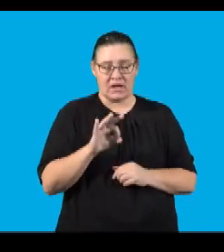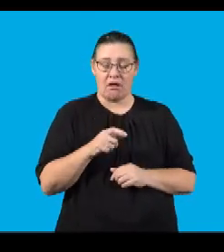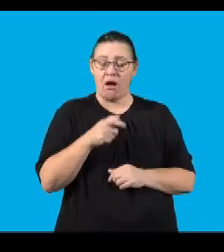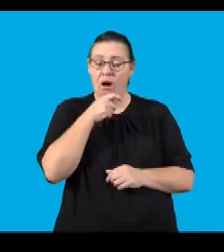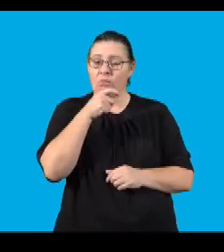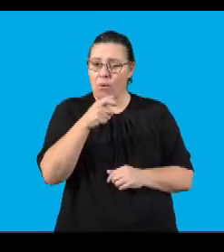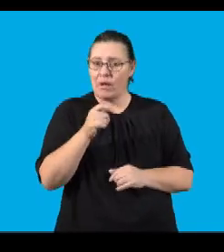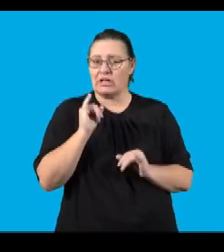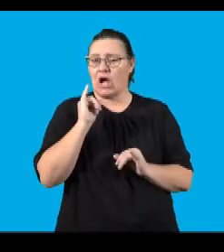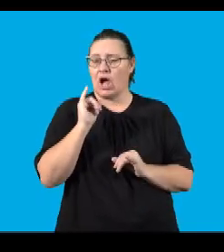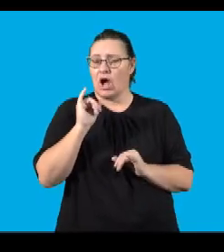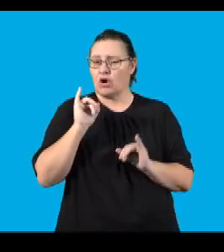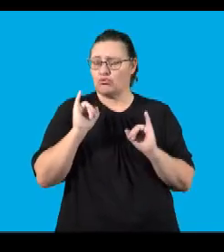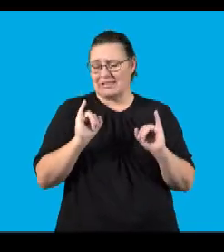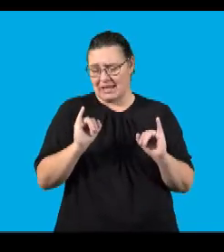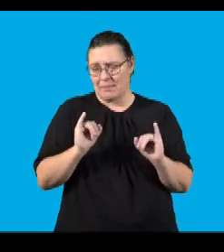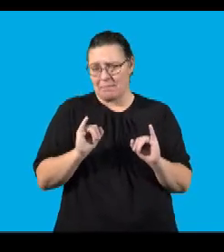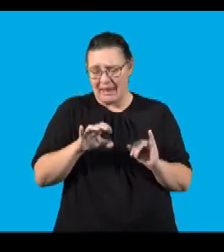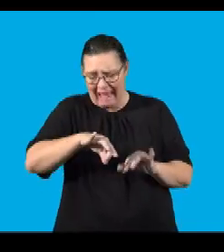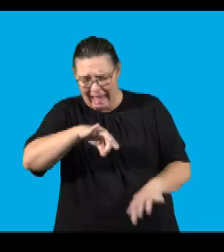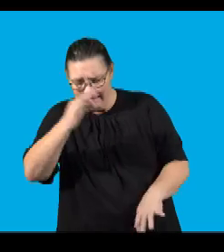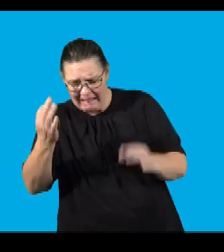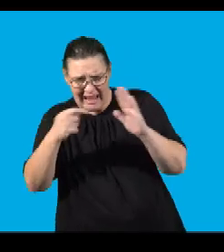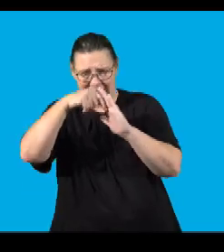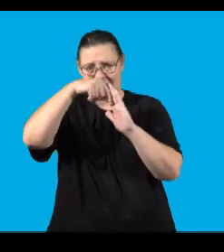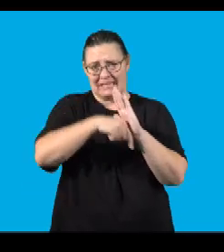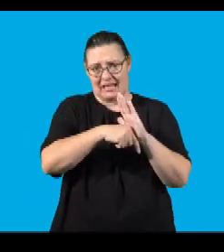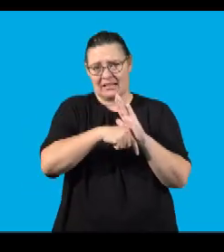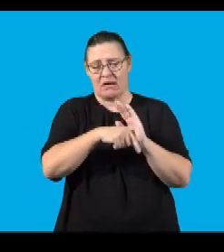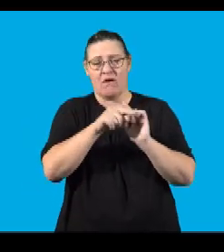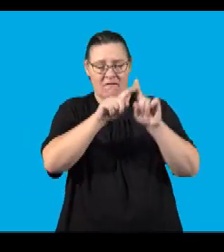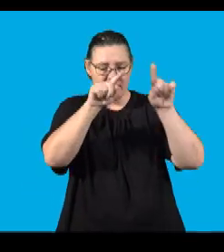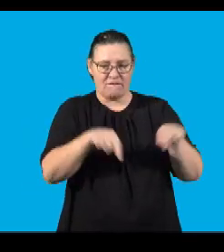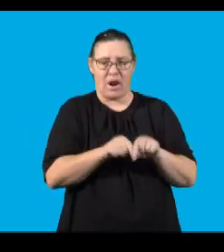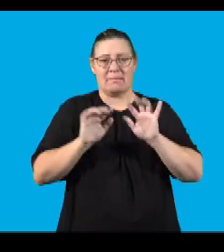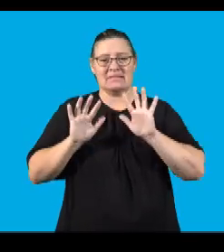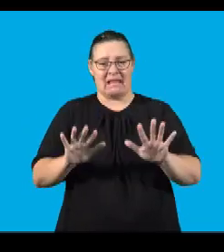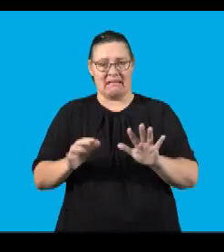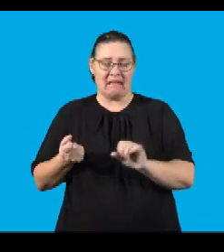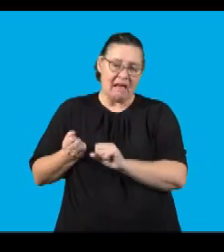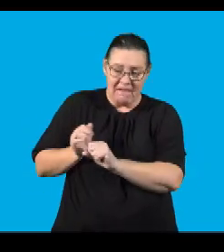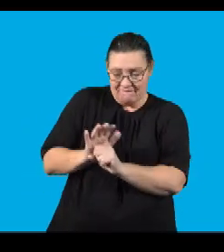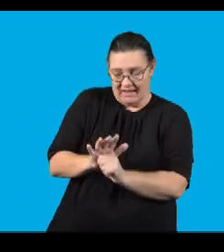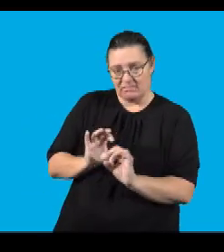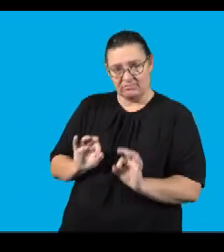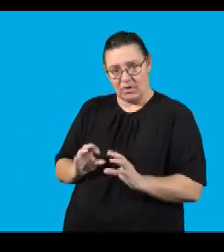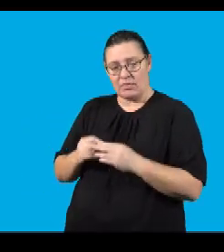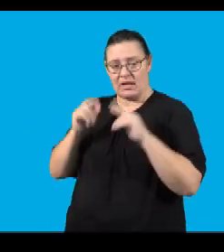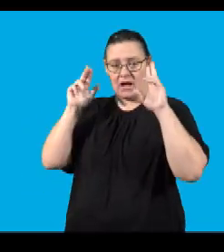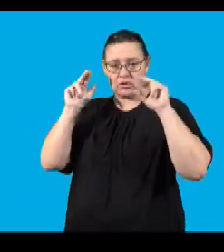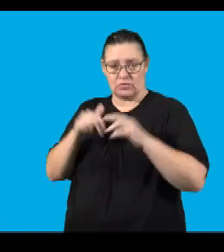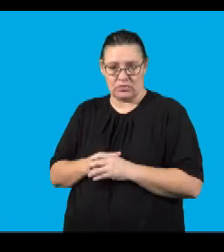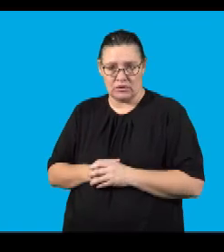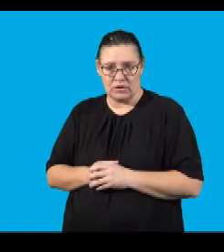critically, so you have to analyze in detail the effectiveness of frame 10 in the context of the